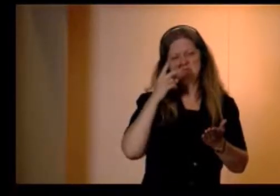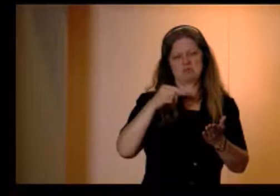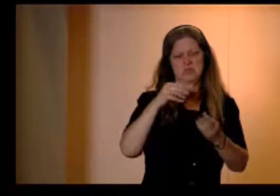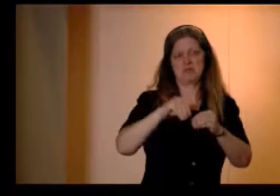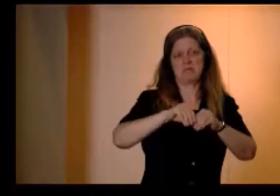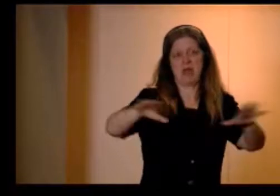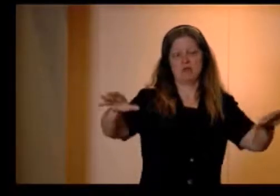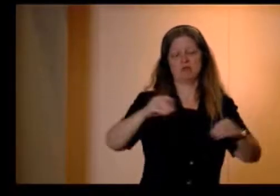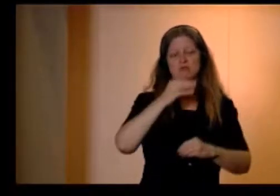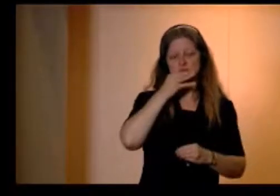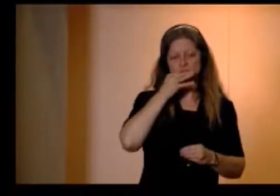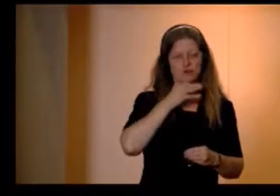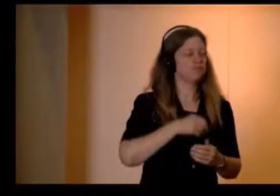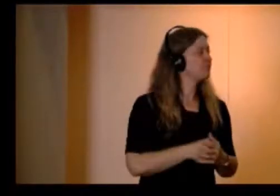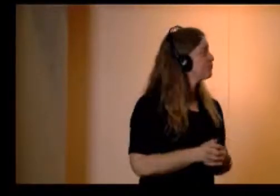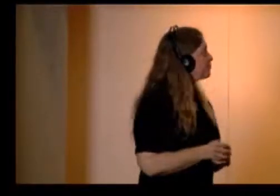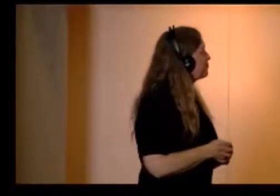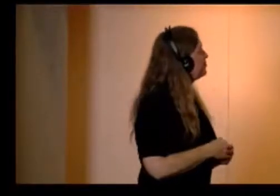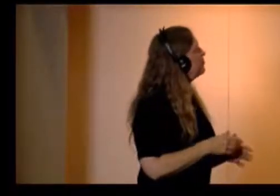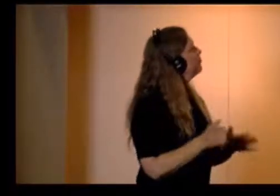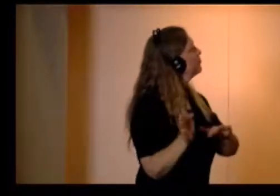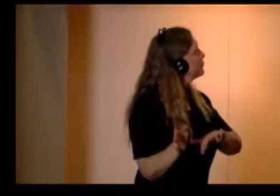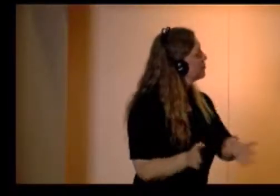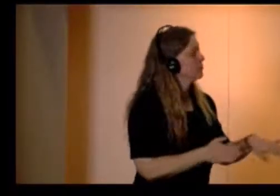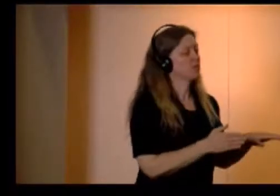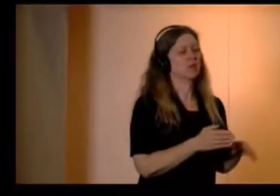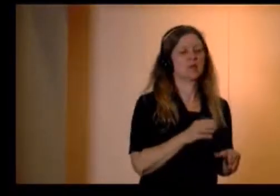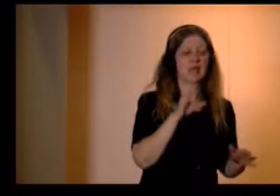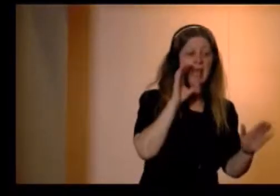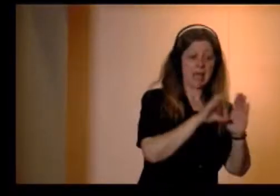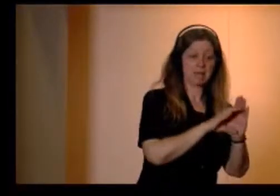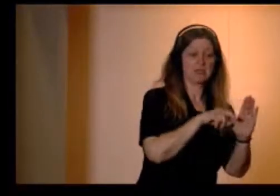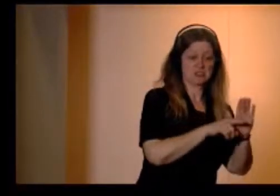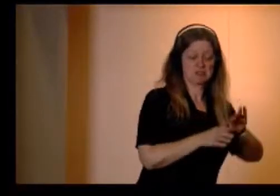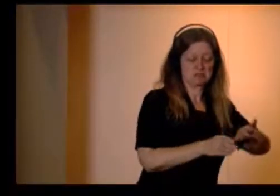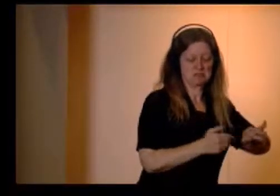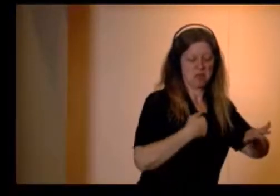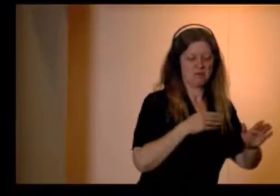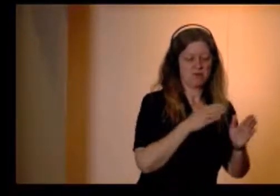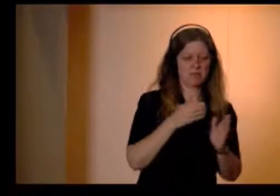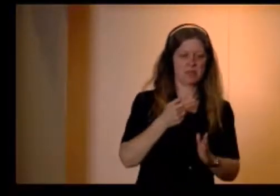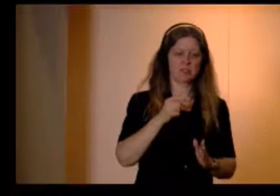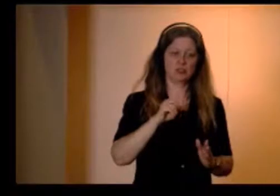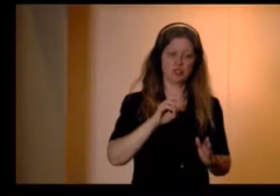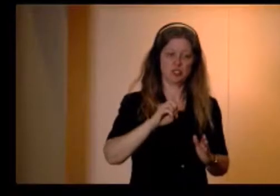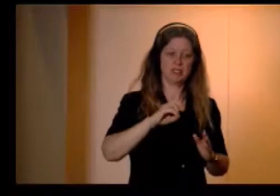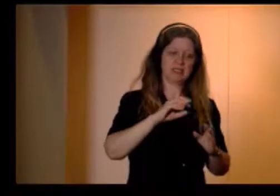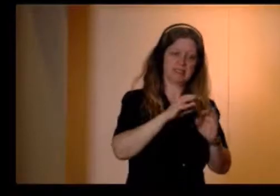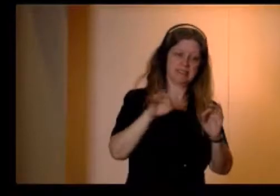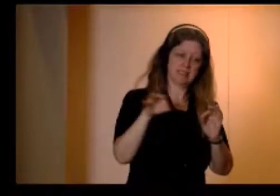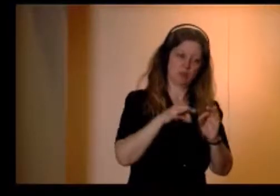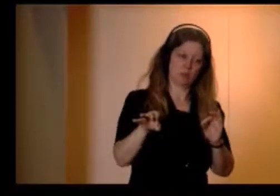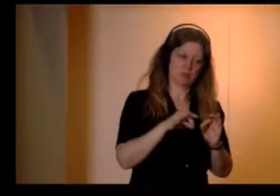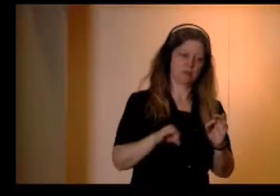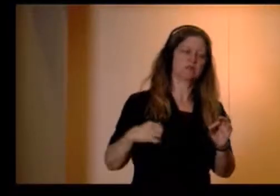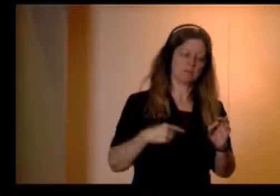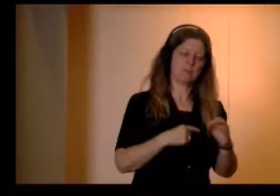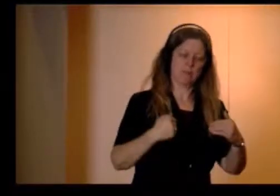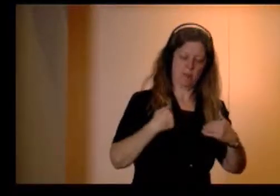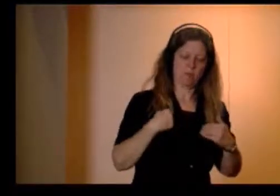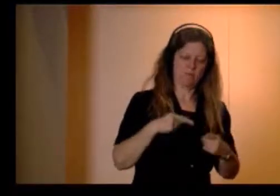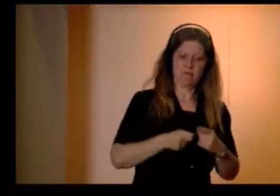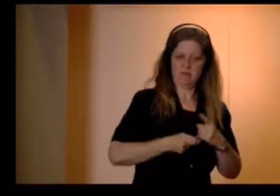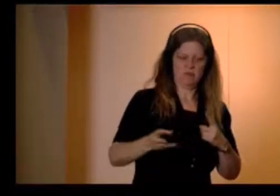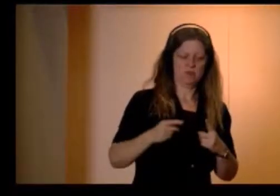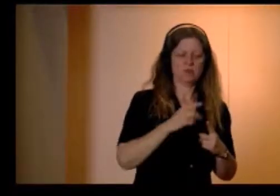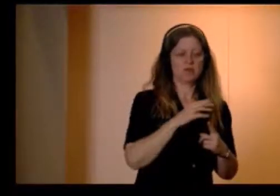digital data, such as genome sequences. So gene sequences are a type of digital data. It's a type of digitization of museum objects, even, of the genotype